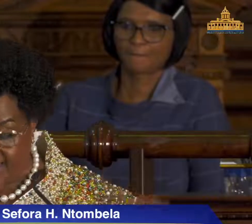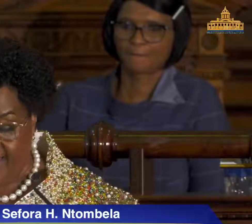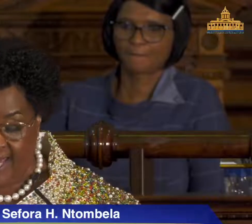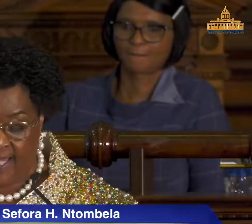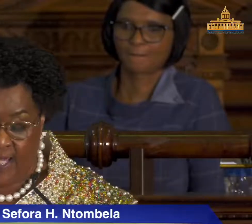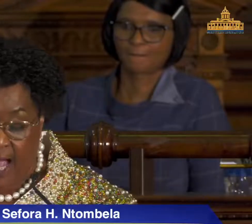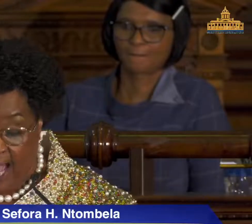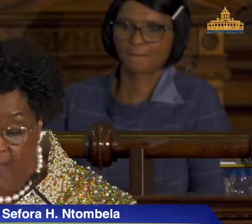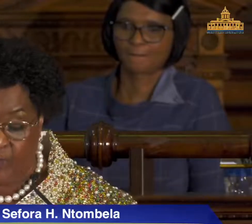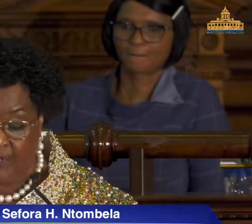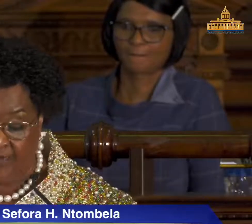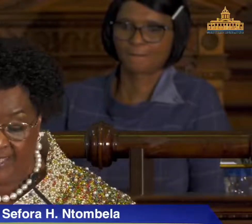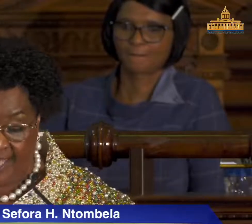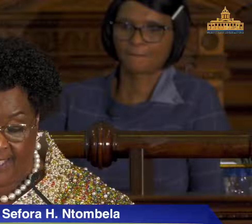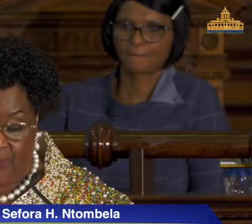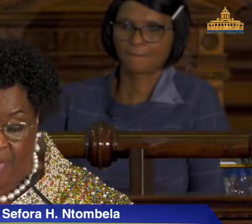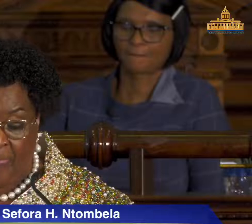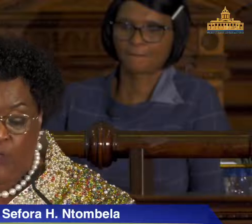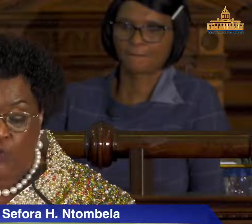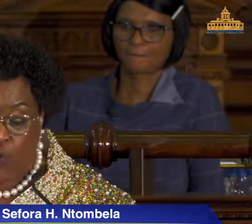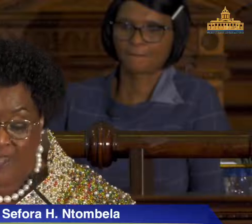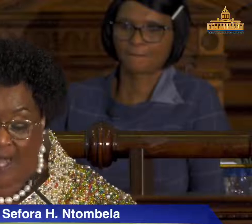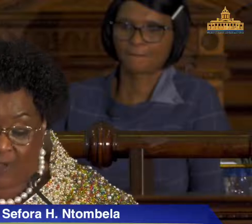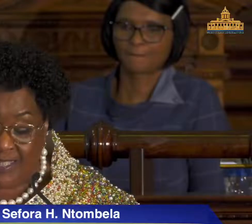unemployment is here, high Mona Free State.